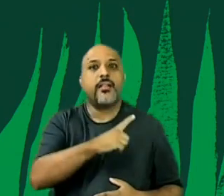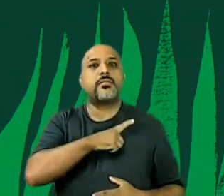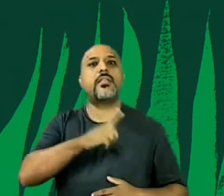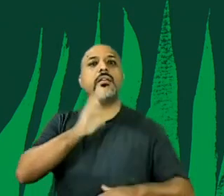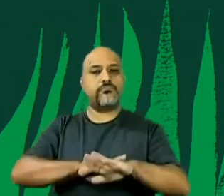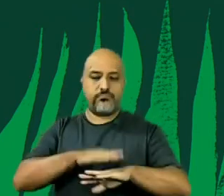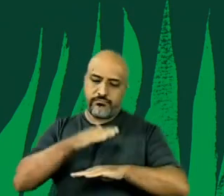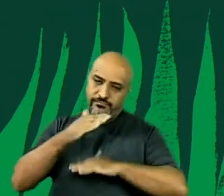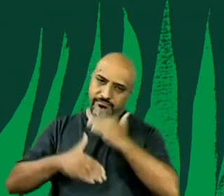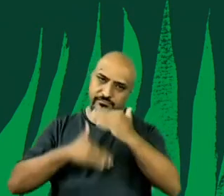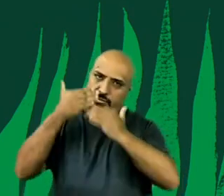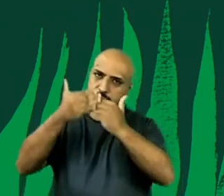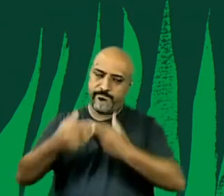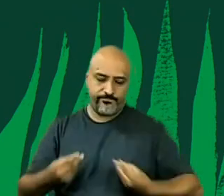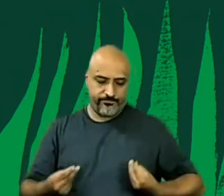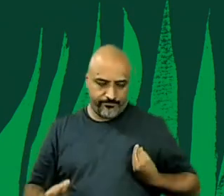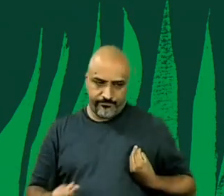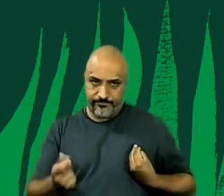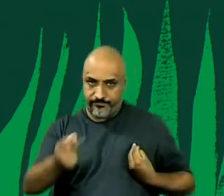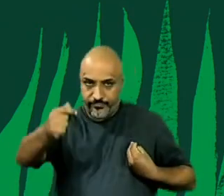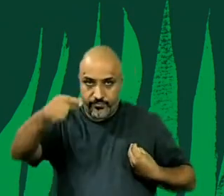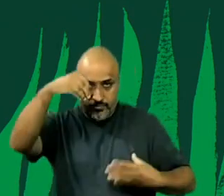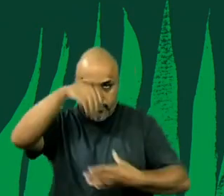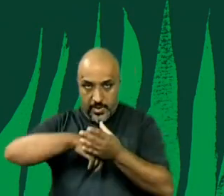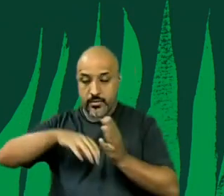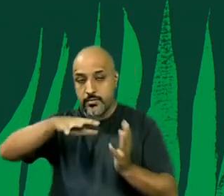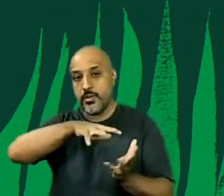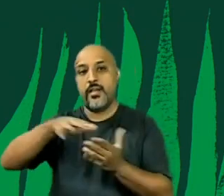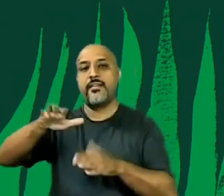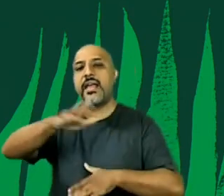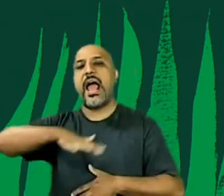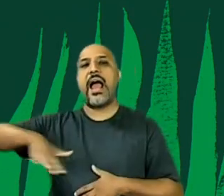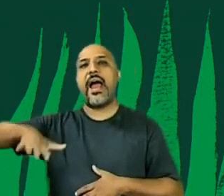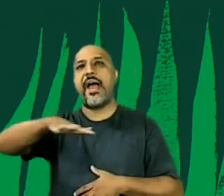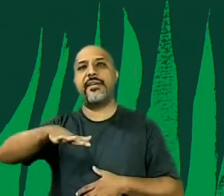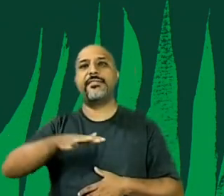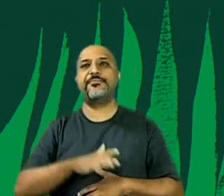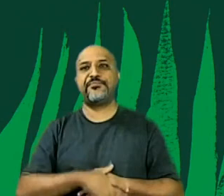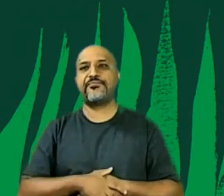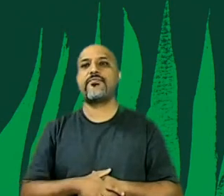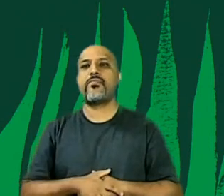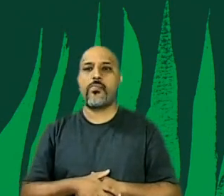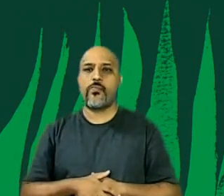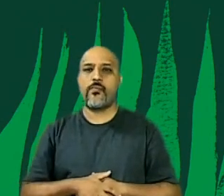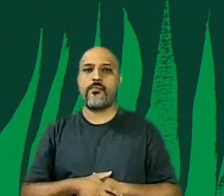it has survived in the market.